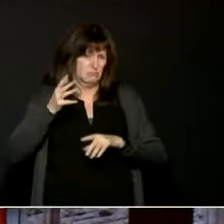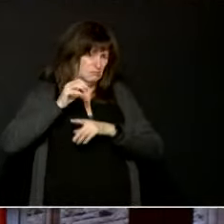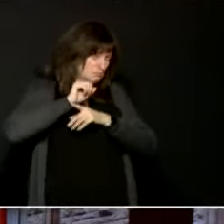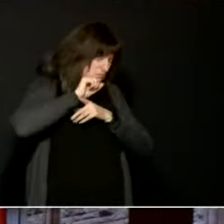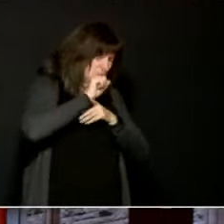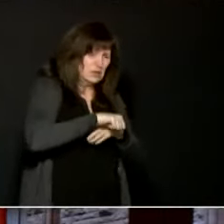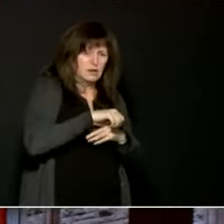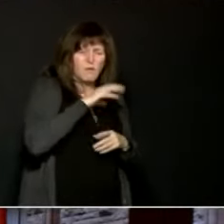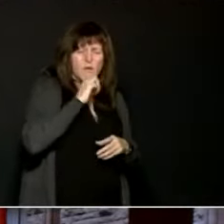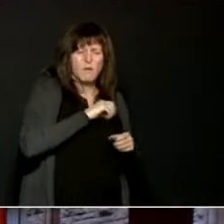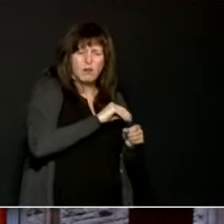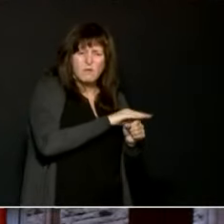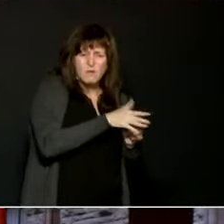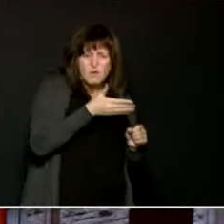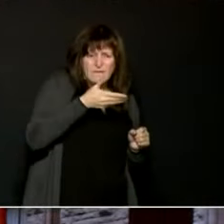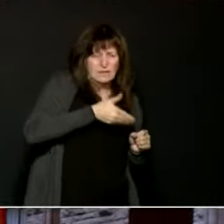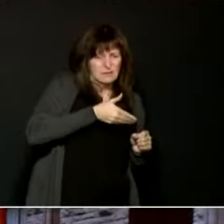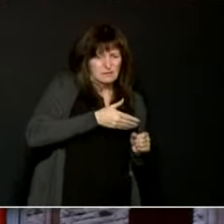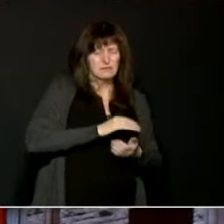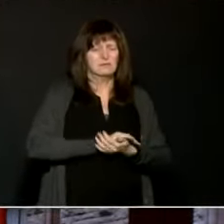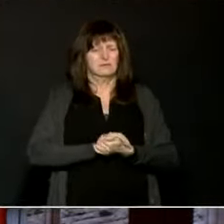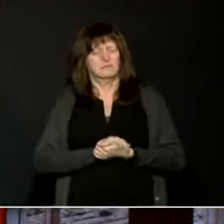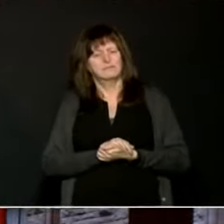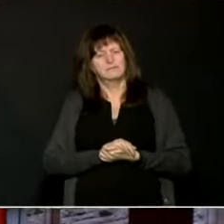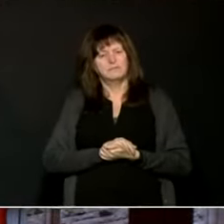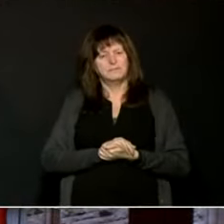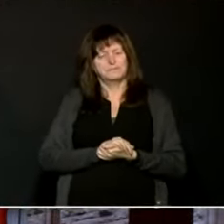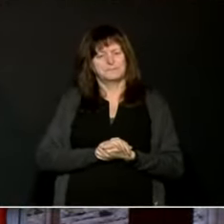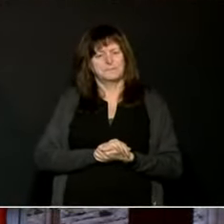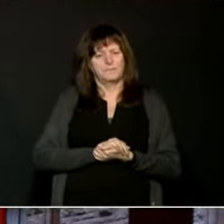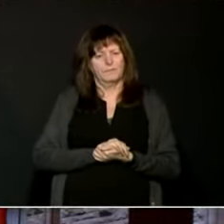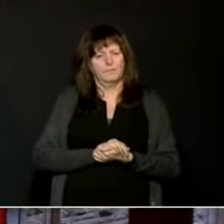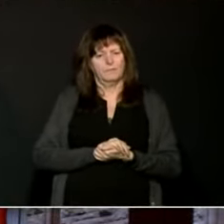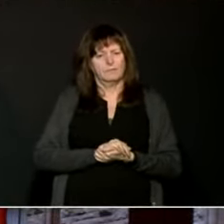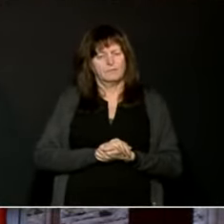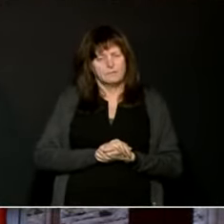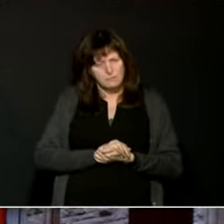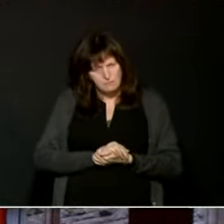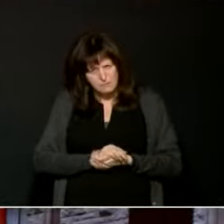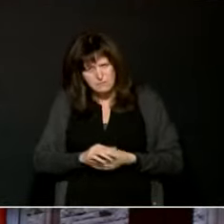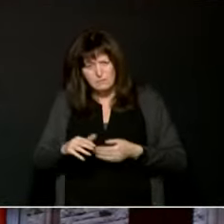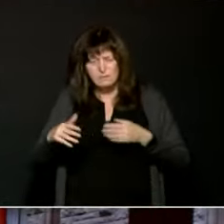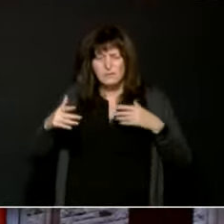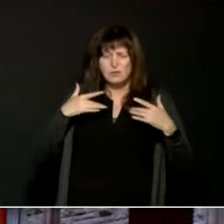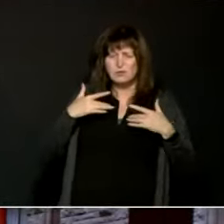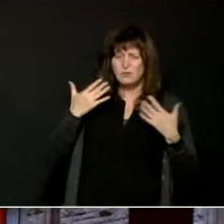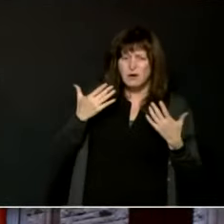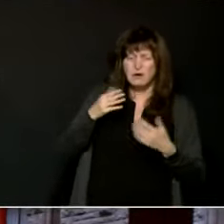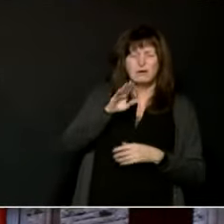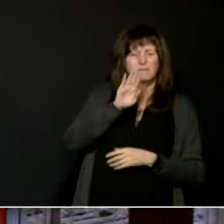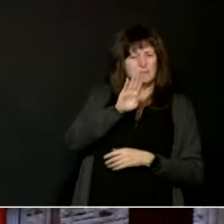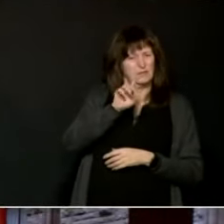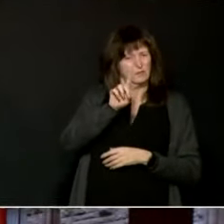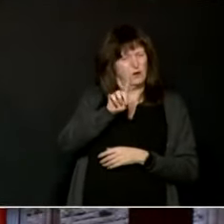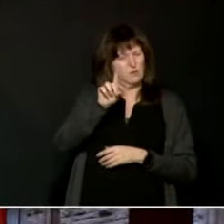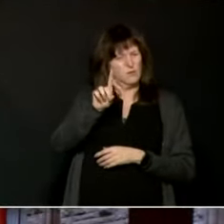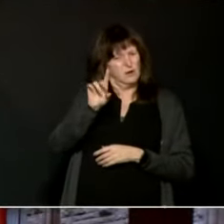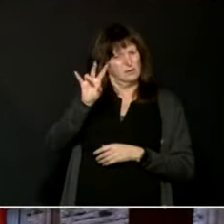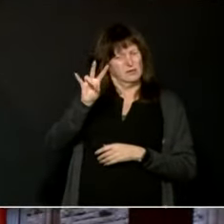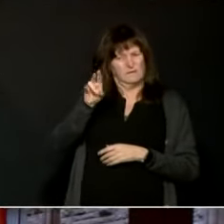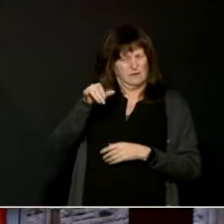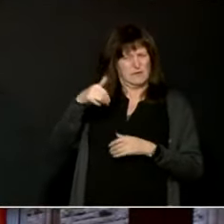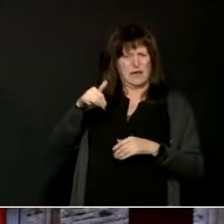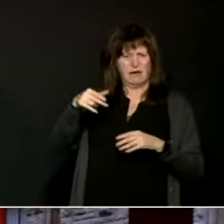have become. Most of them, as Dr. Yaffe has alluded to, are the B117 or the UK variant. So with